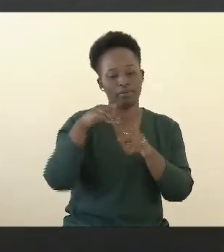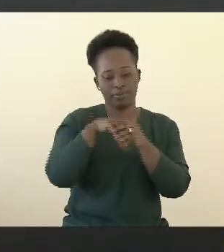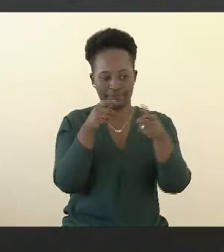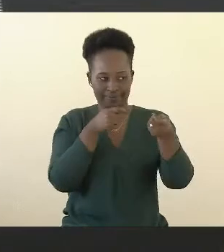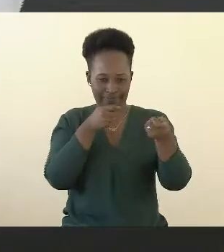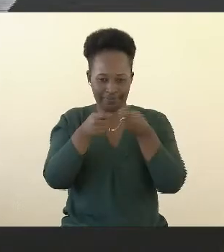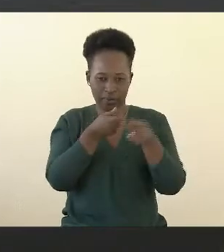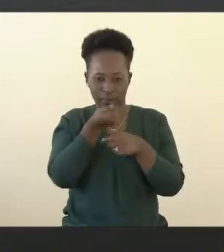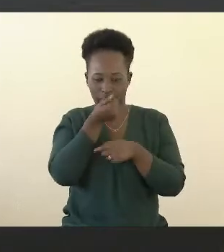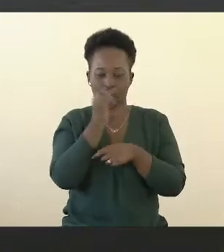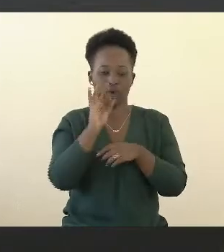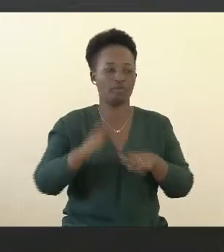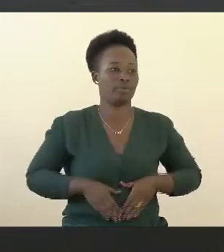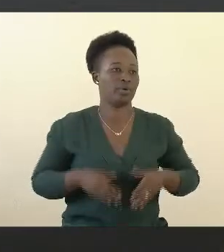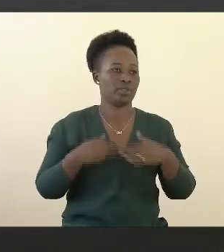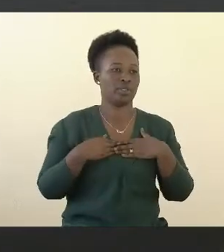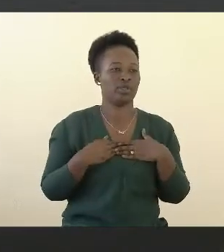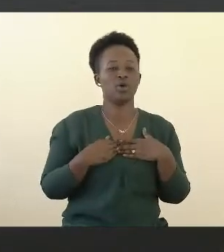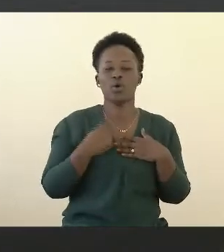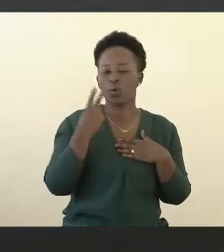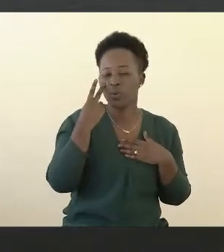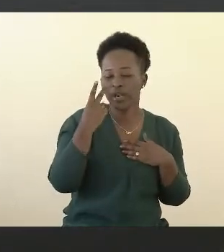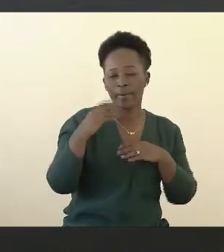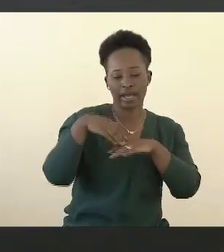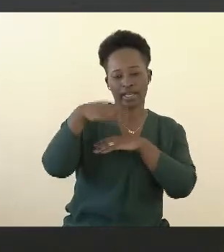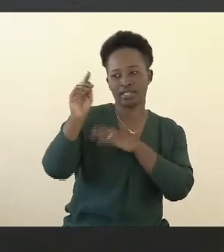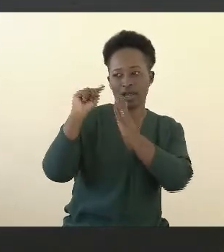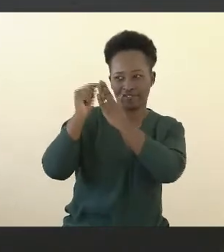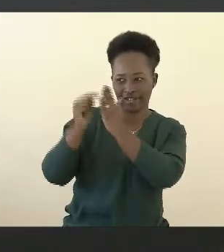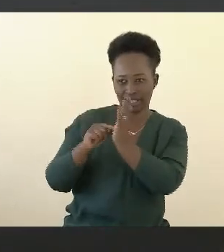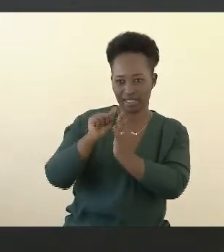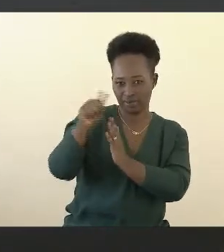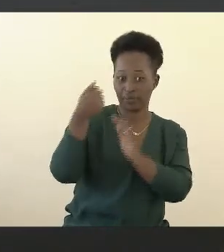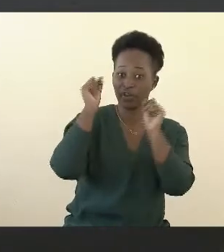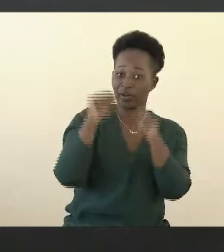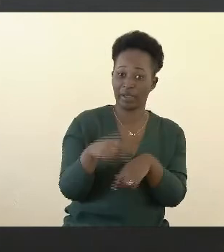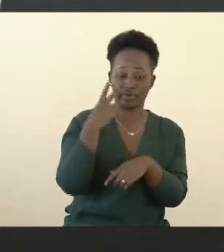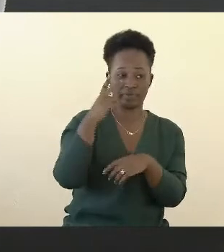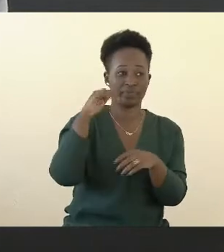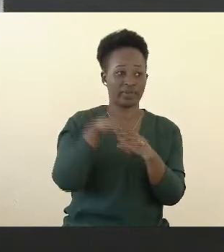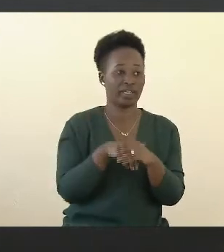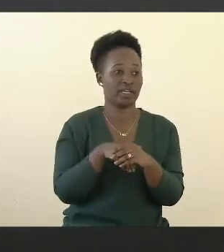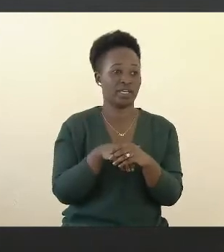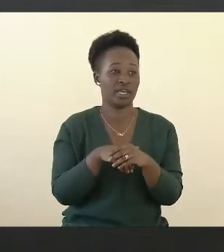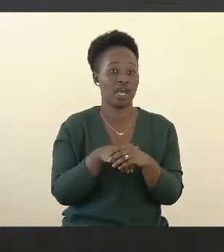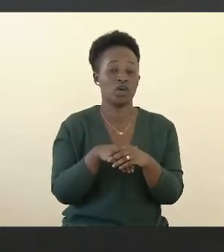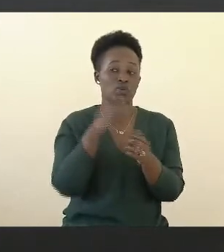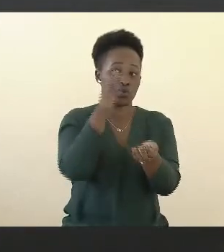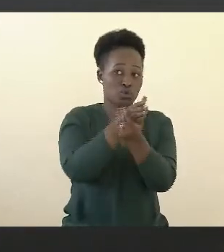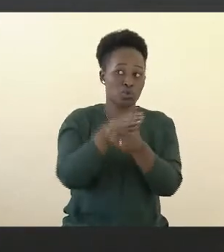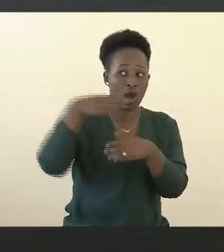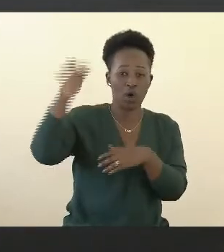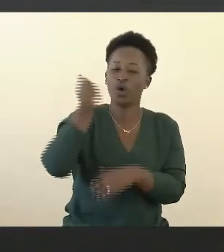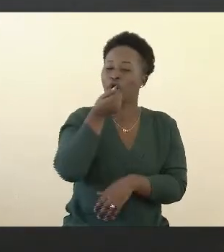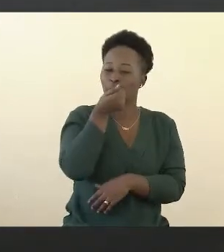temperature with regardless of the external factors. You may find it is too hot, but the skin does by